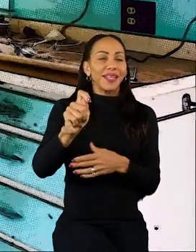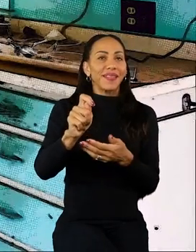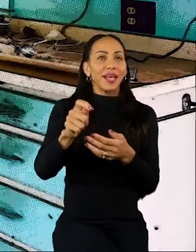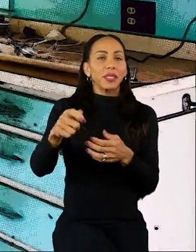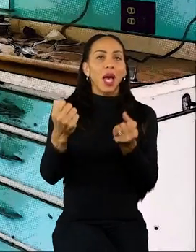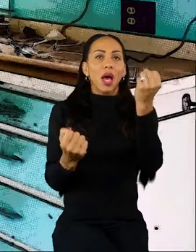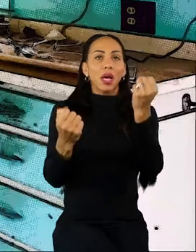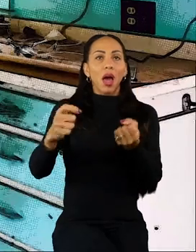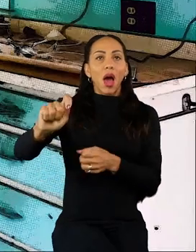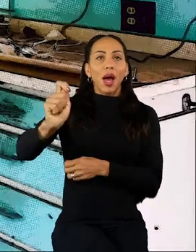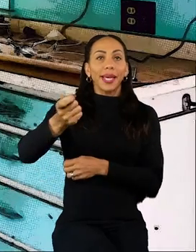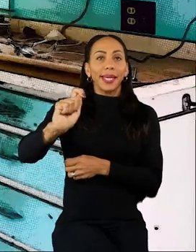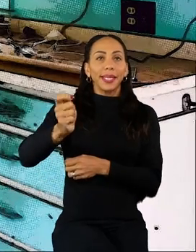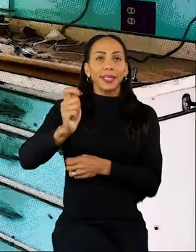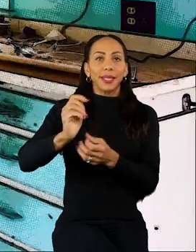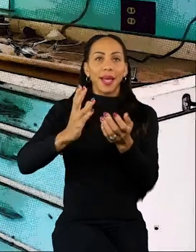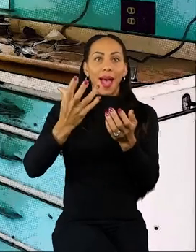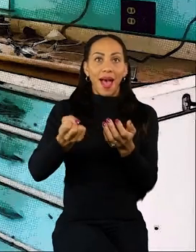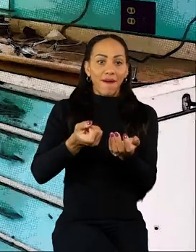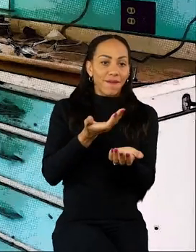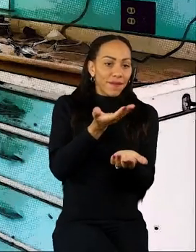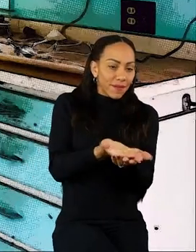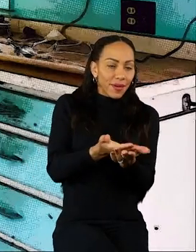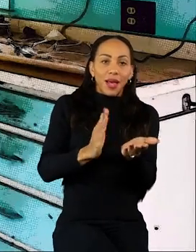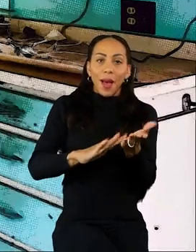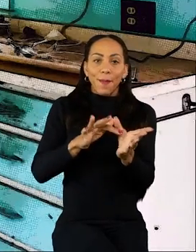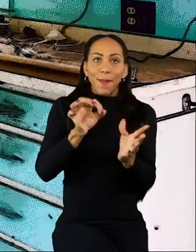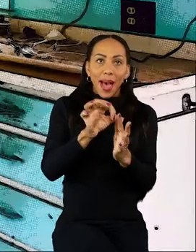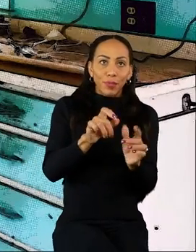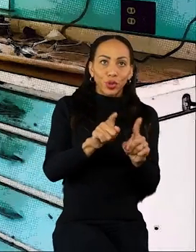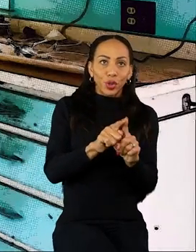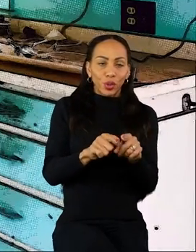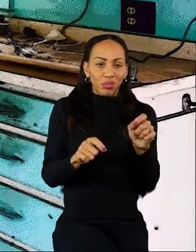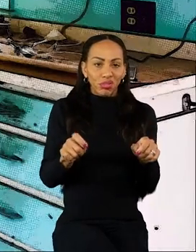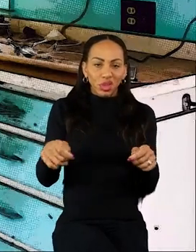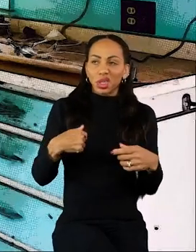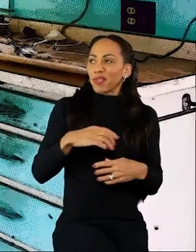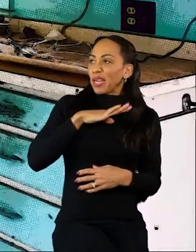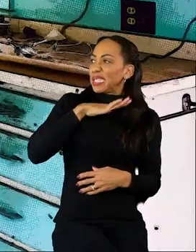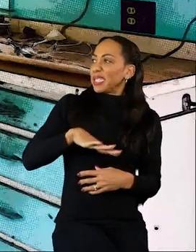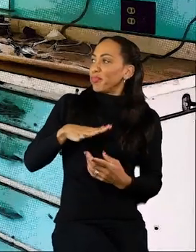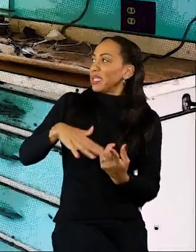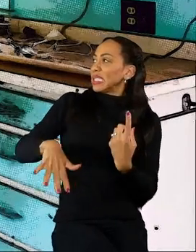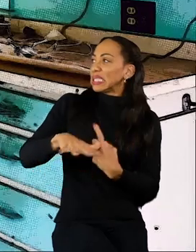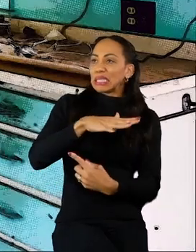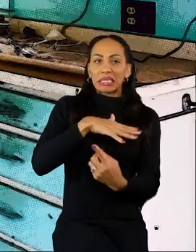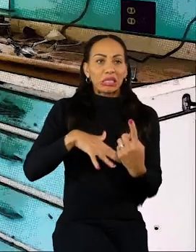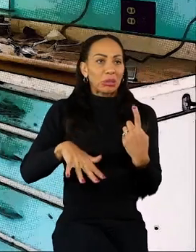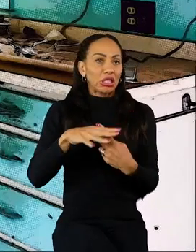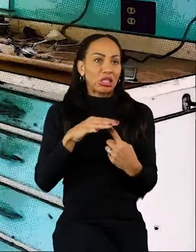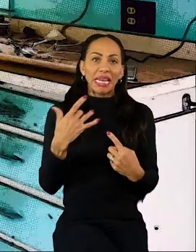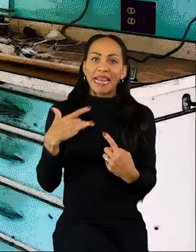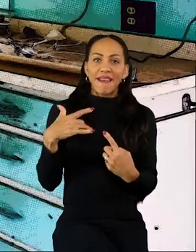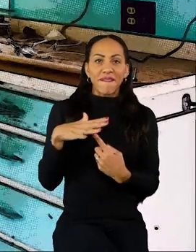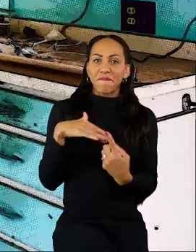slightly subtle. There are some car keys and a map on the table. You're in the kitchen of your rather depressed situation